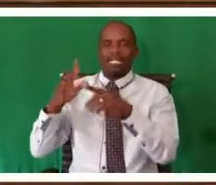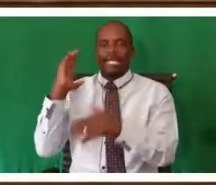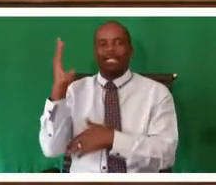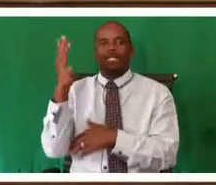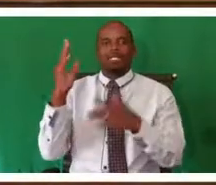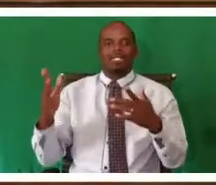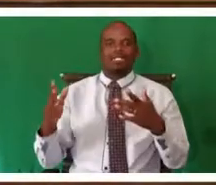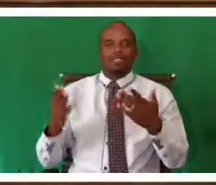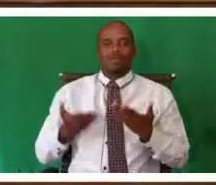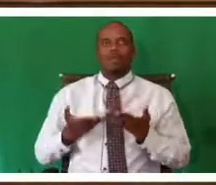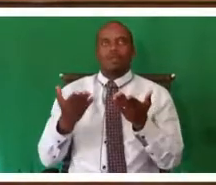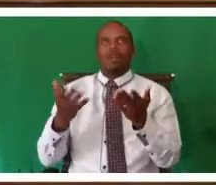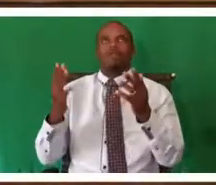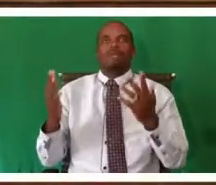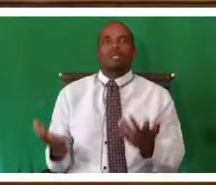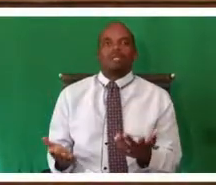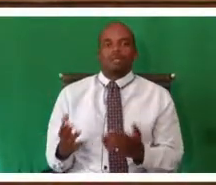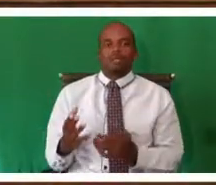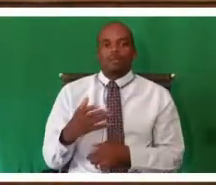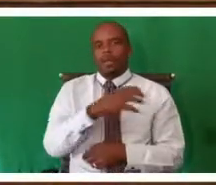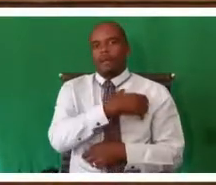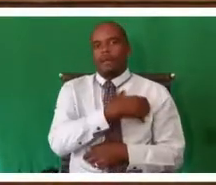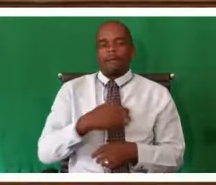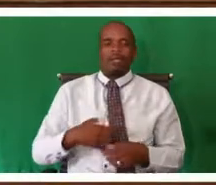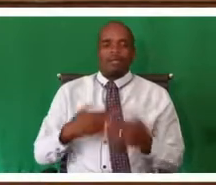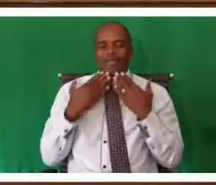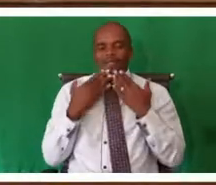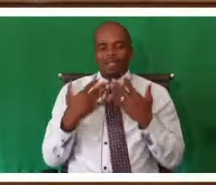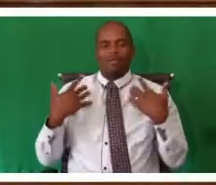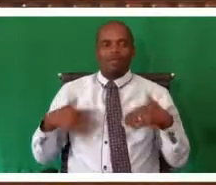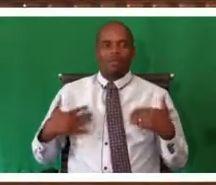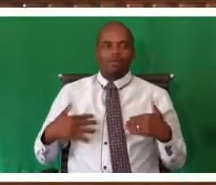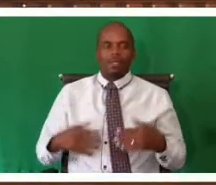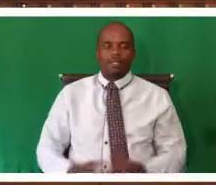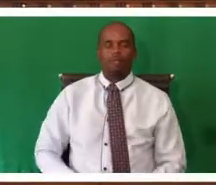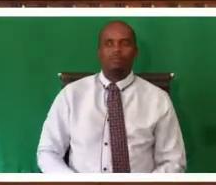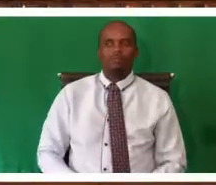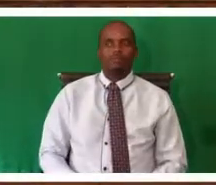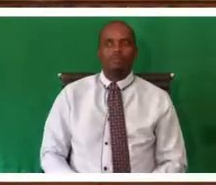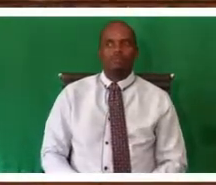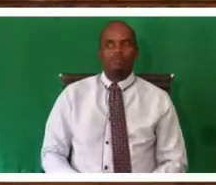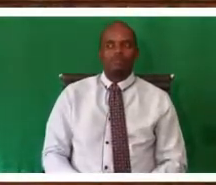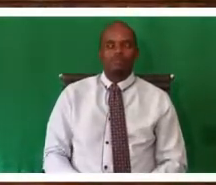delivered by the Premier. Thank you very much.